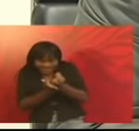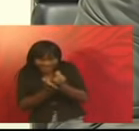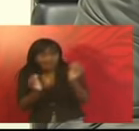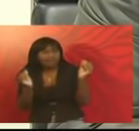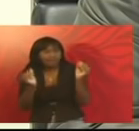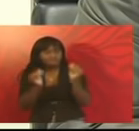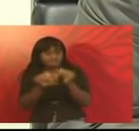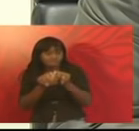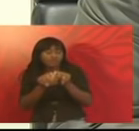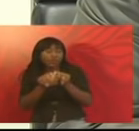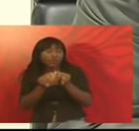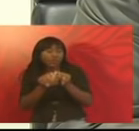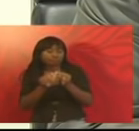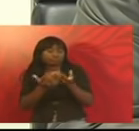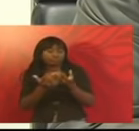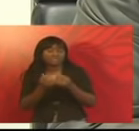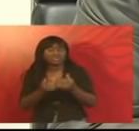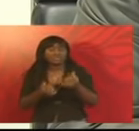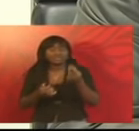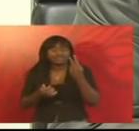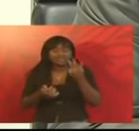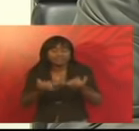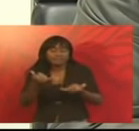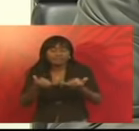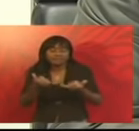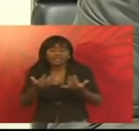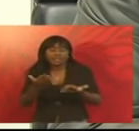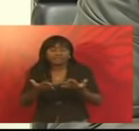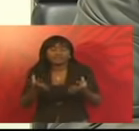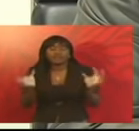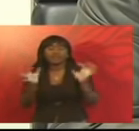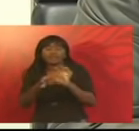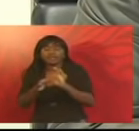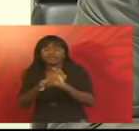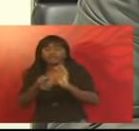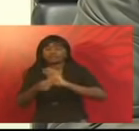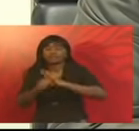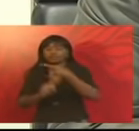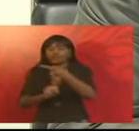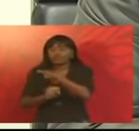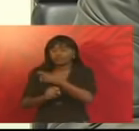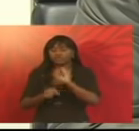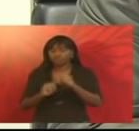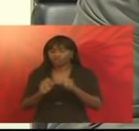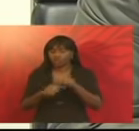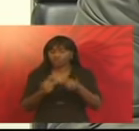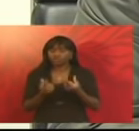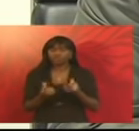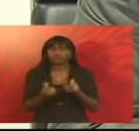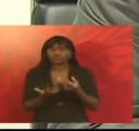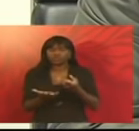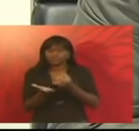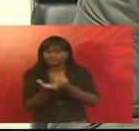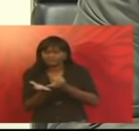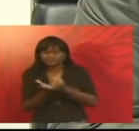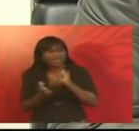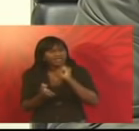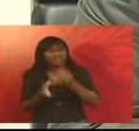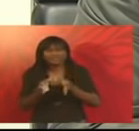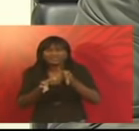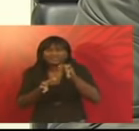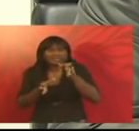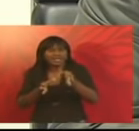the possibility that it may in fact be related. So what we're doing when we do the investigation is we're not delaying the